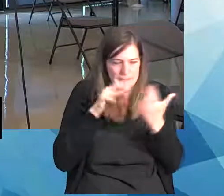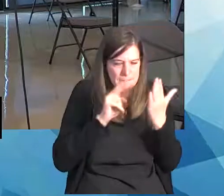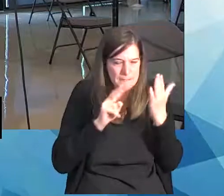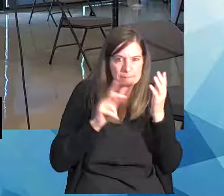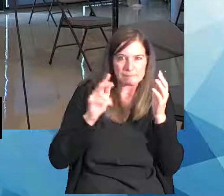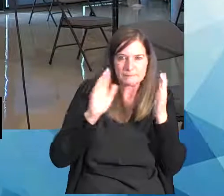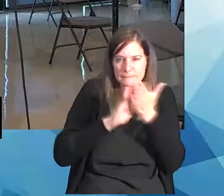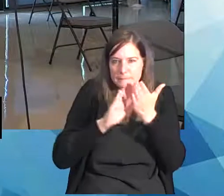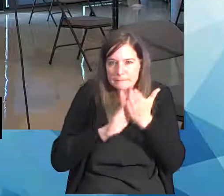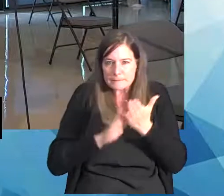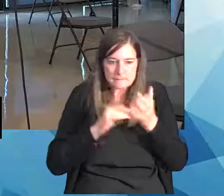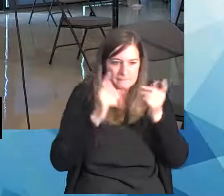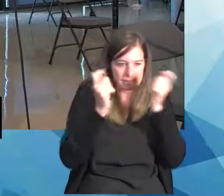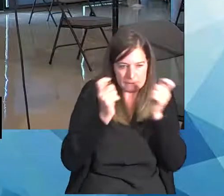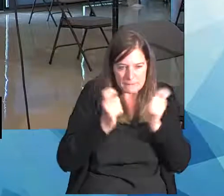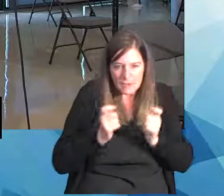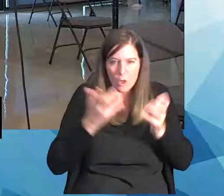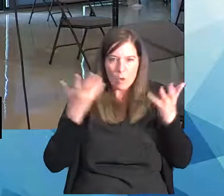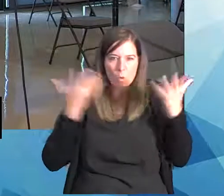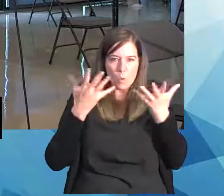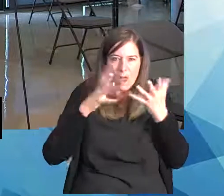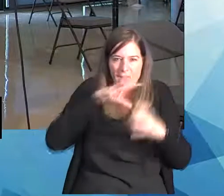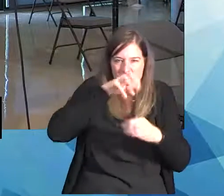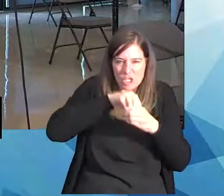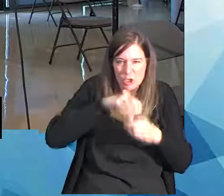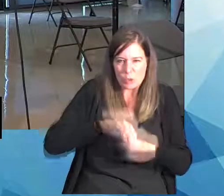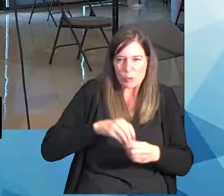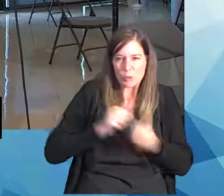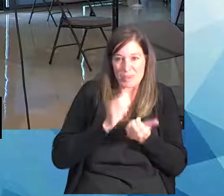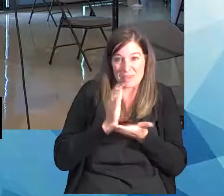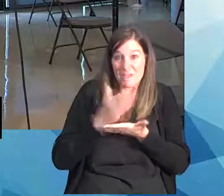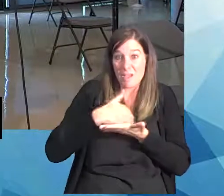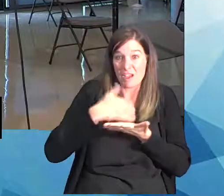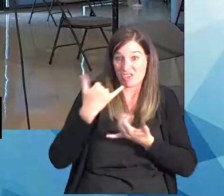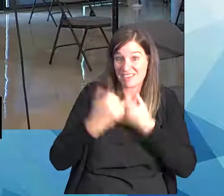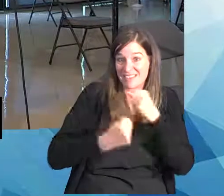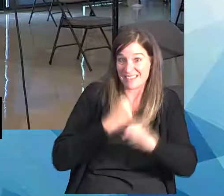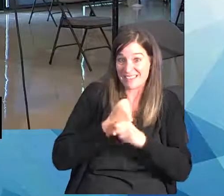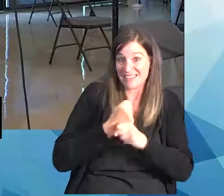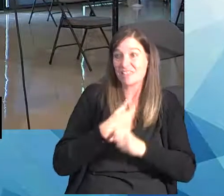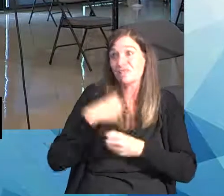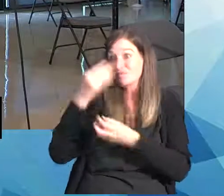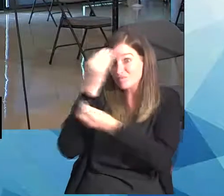exactly what was included in the budgets this year. So what I can tell the board is